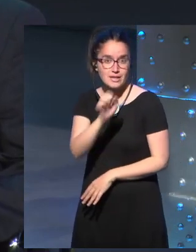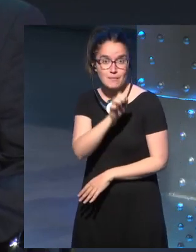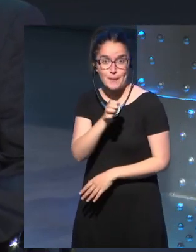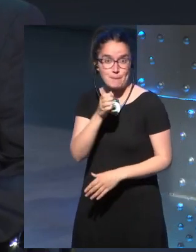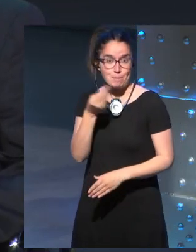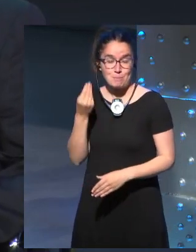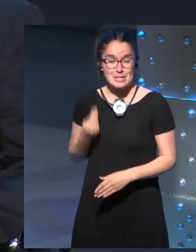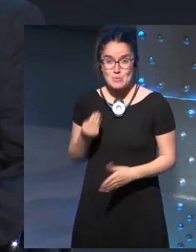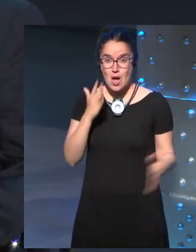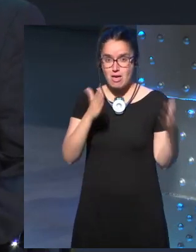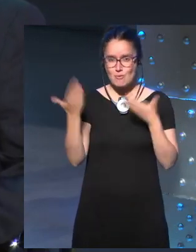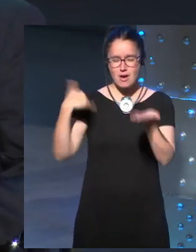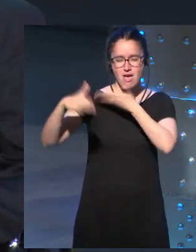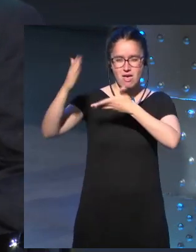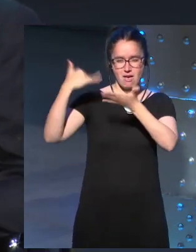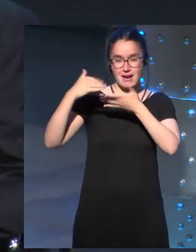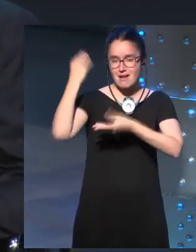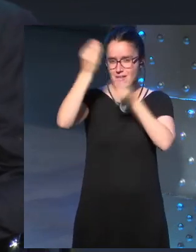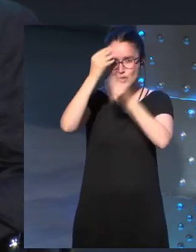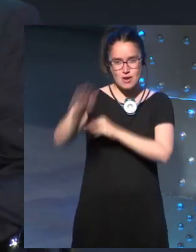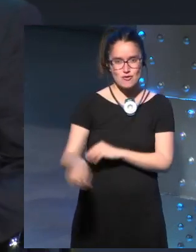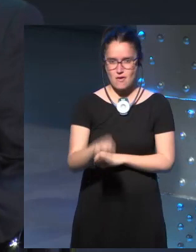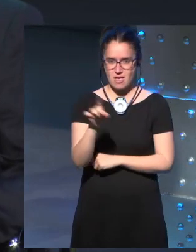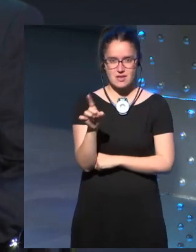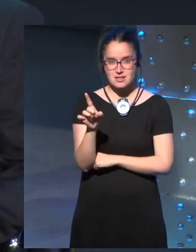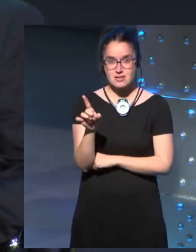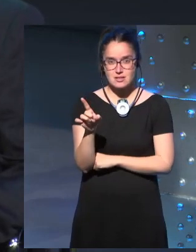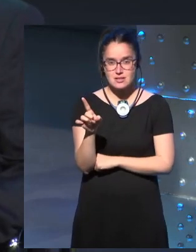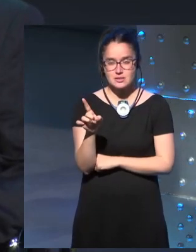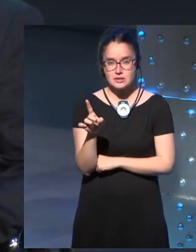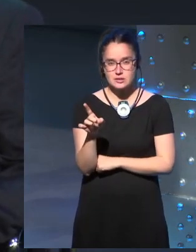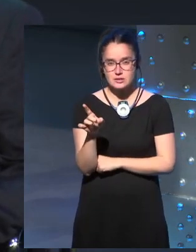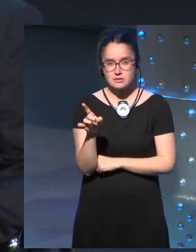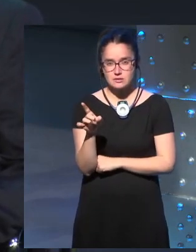that football has comes from this time. It's not rational,